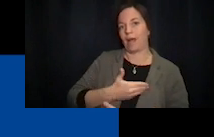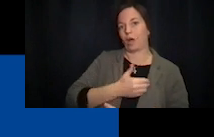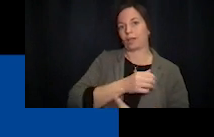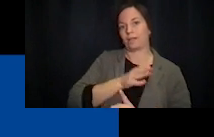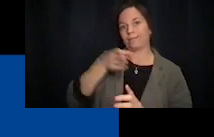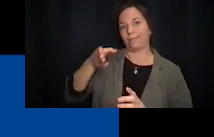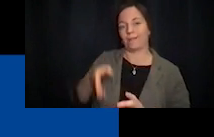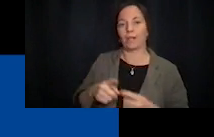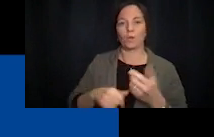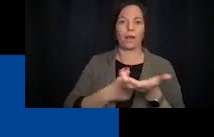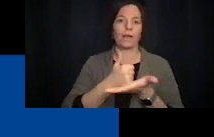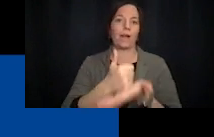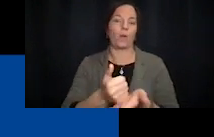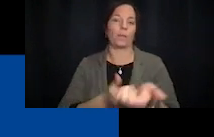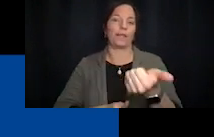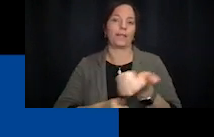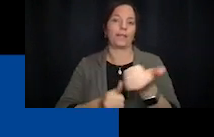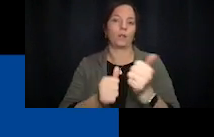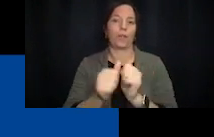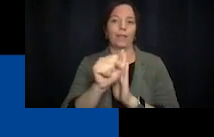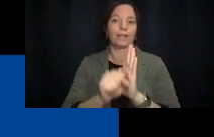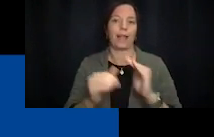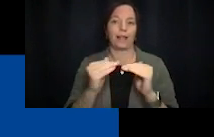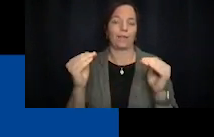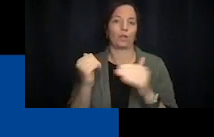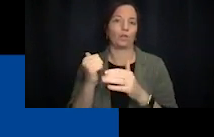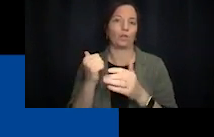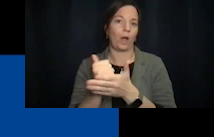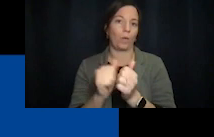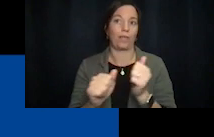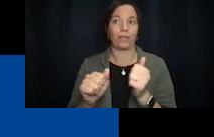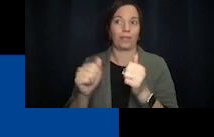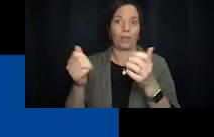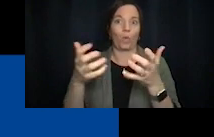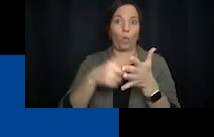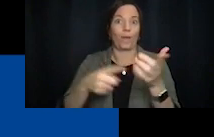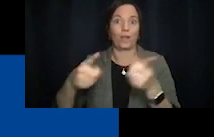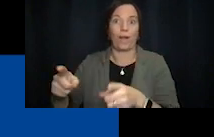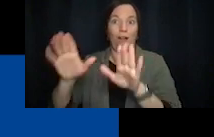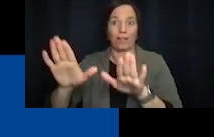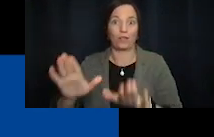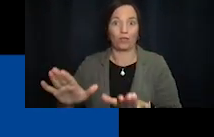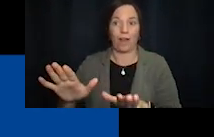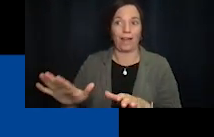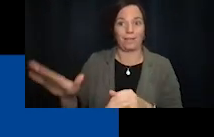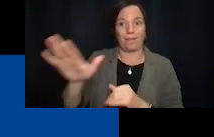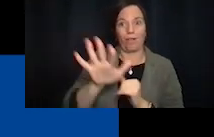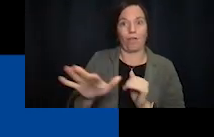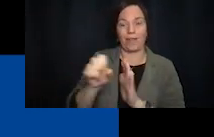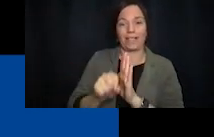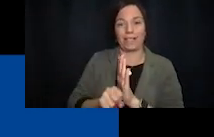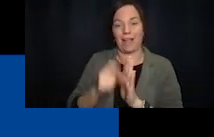the state level and all of these great things that are going on across the state in the areas of student learning and